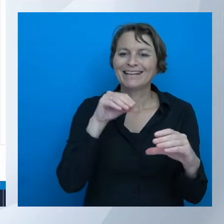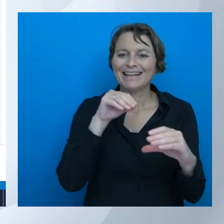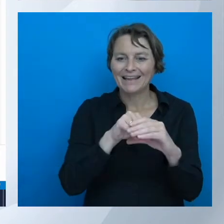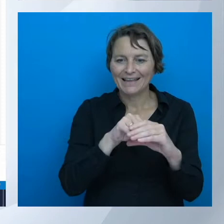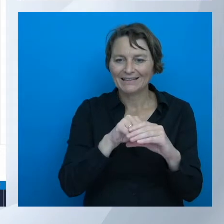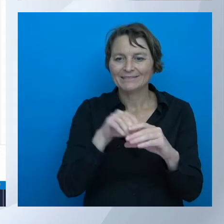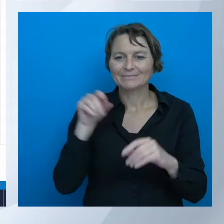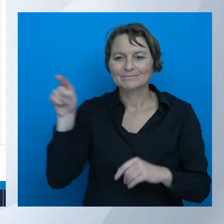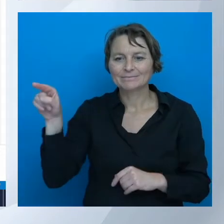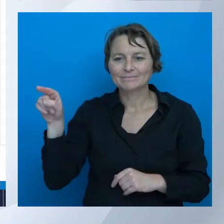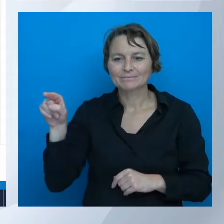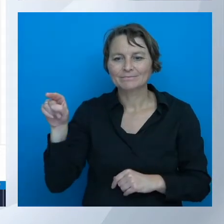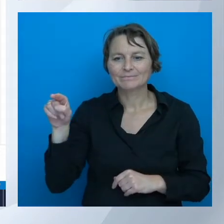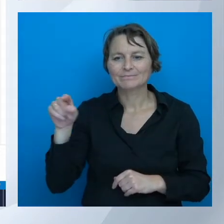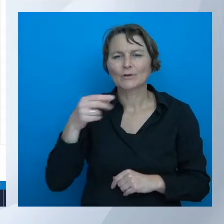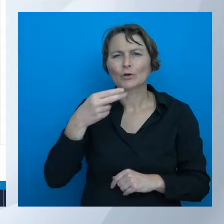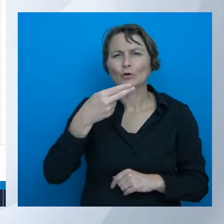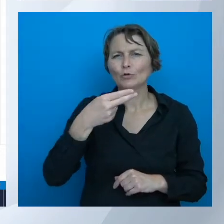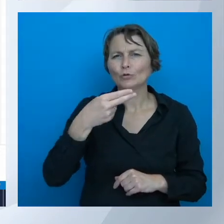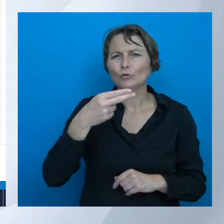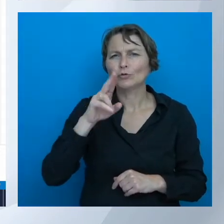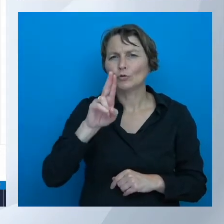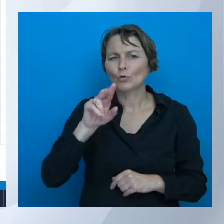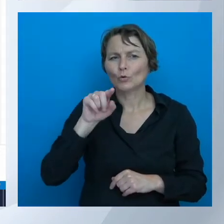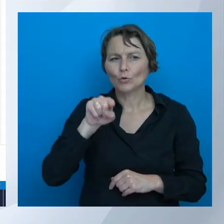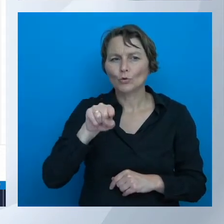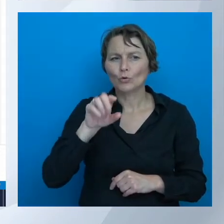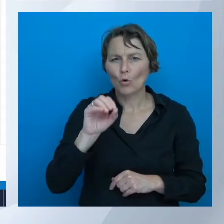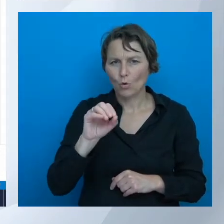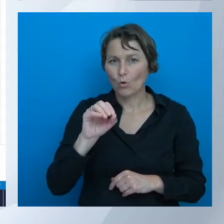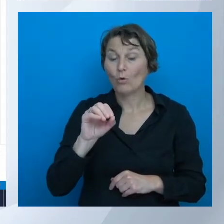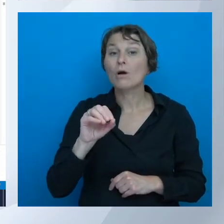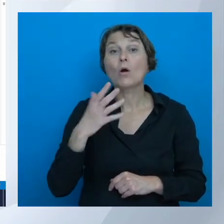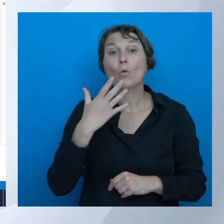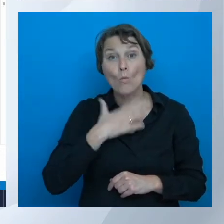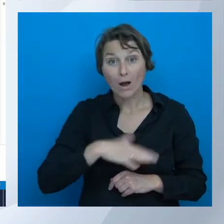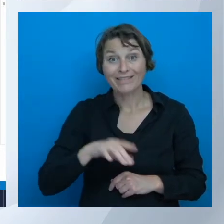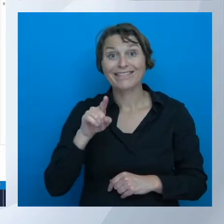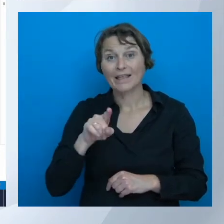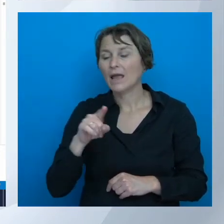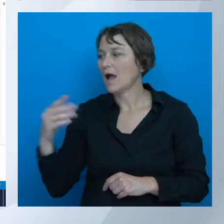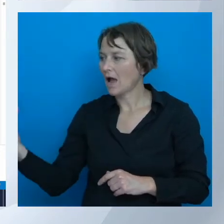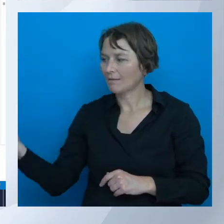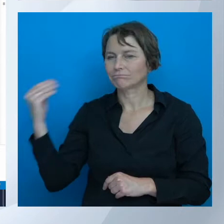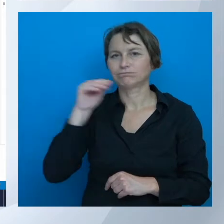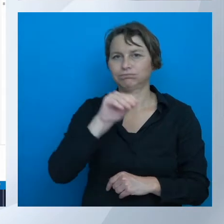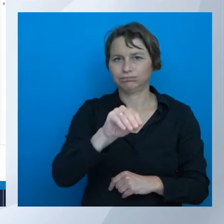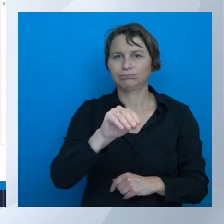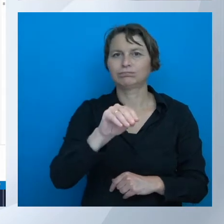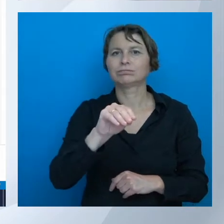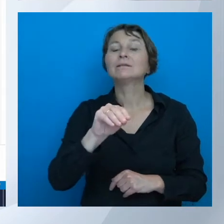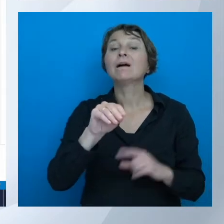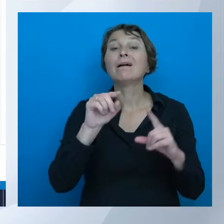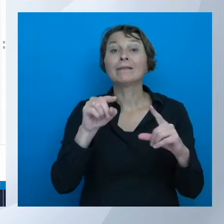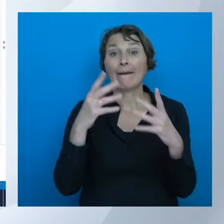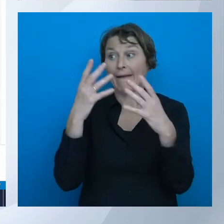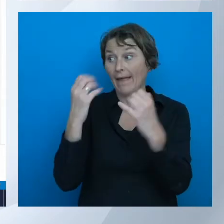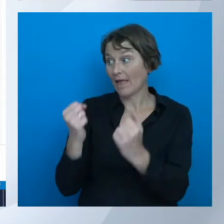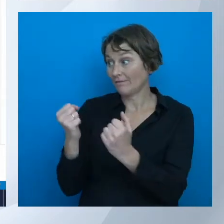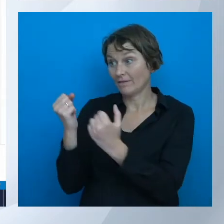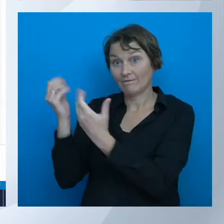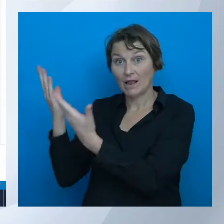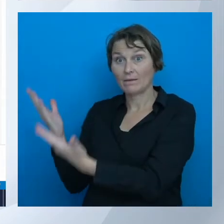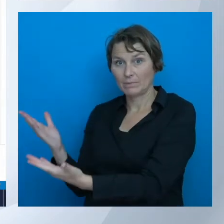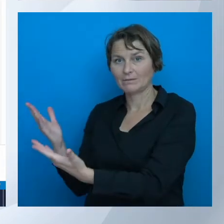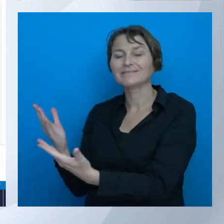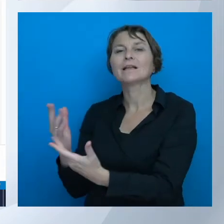So I'm running in a Ubuntu image where I want to have Hugo available. Then as soon as I have Hugo available, I actually want to execute it. So here you